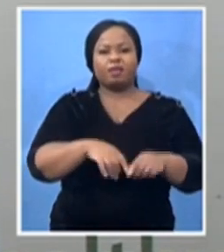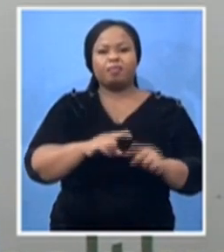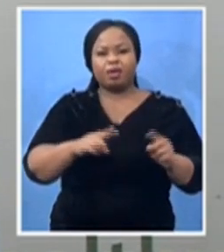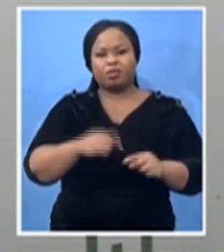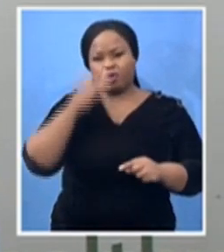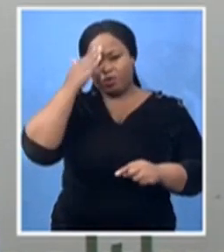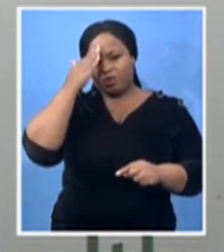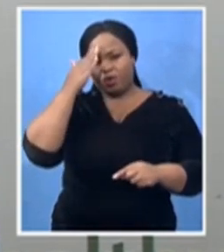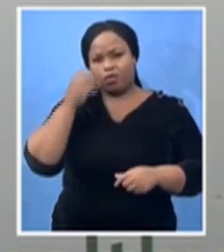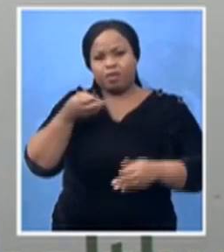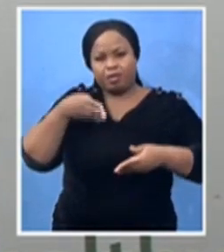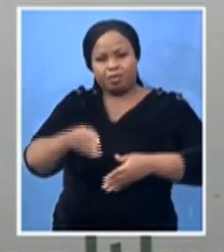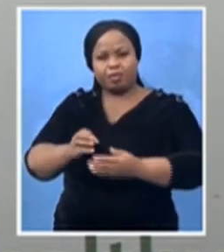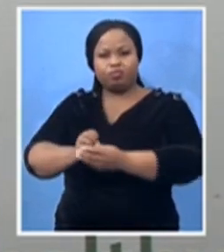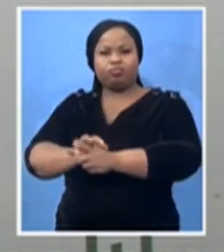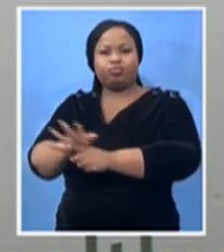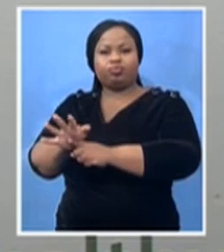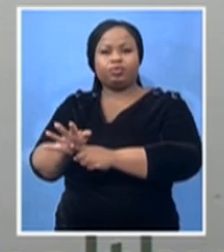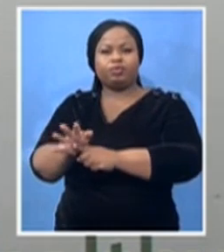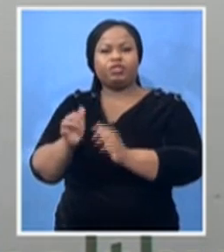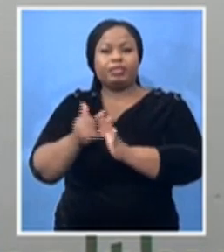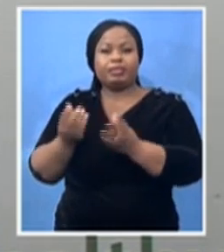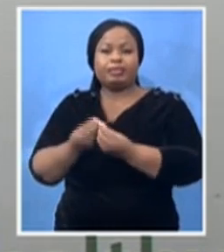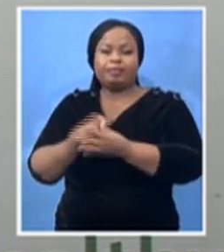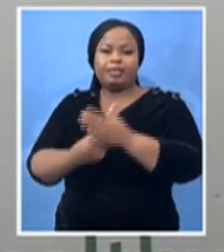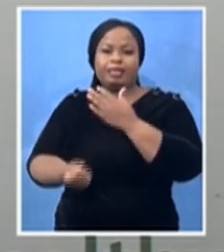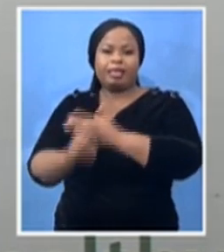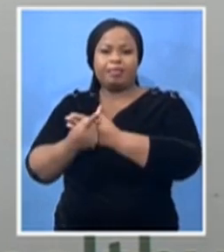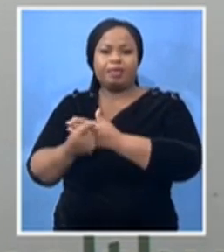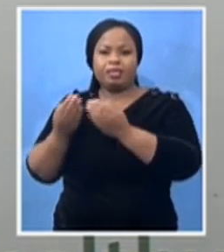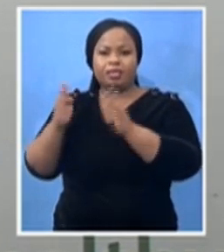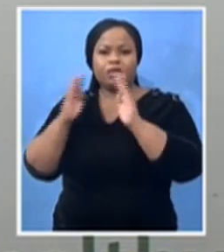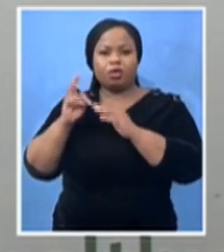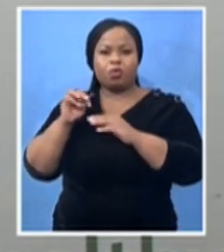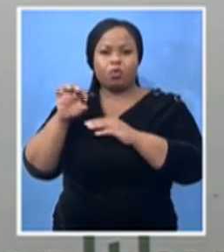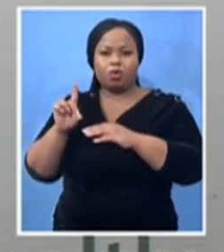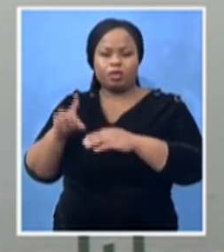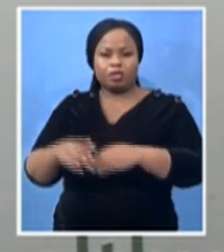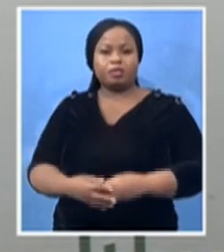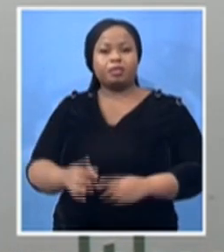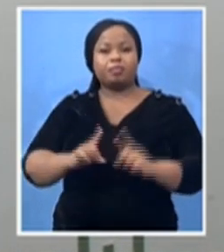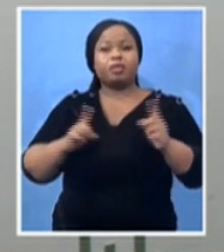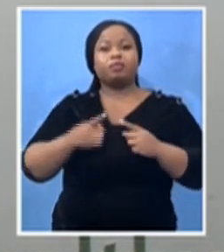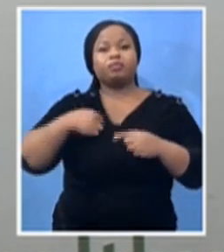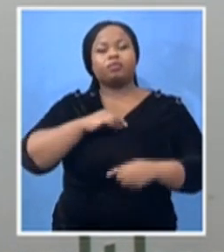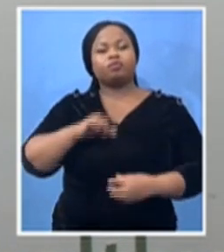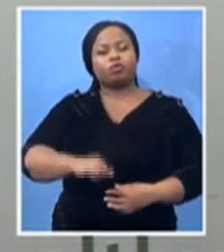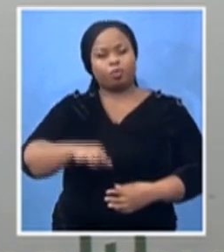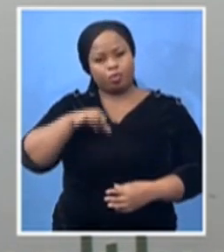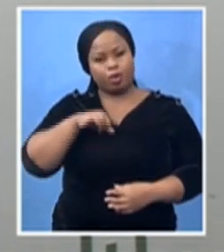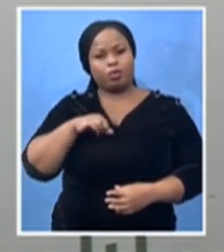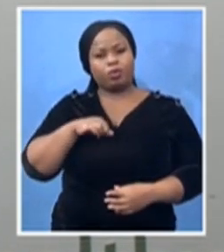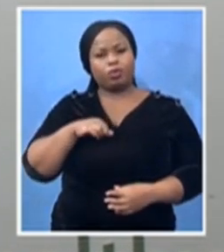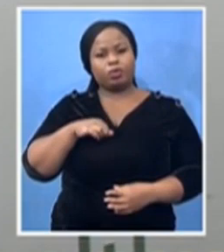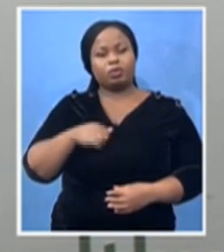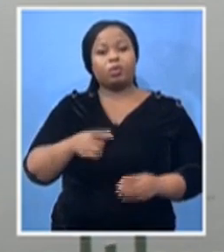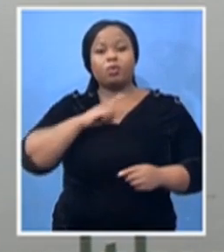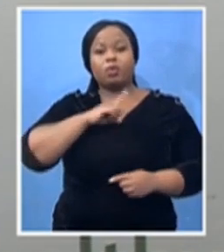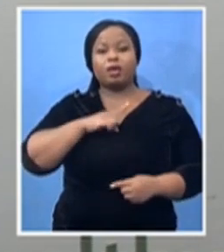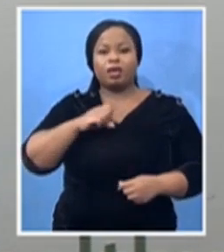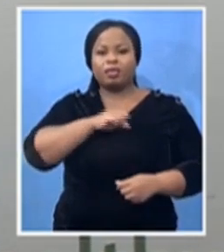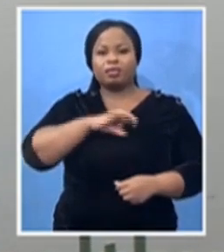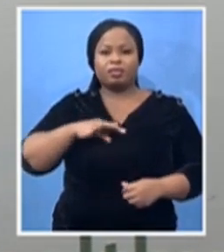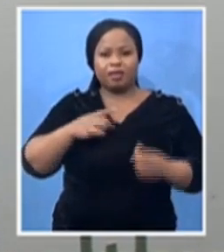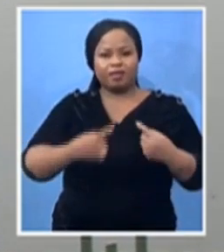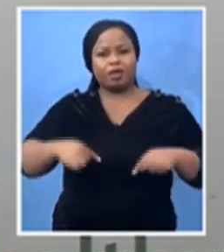that happened in the world. But we are proud of the work that our staff are doing in the critical unit, in our internal medicine